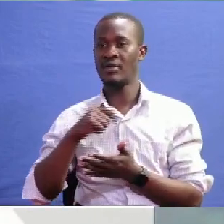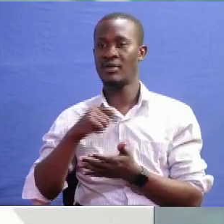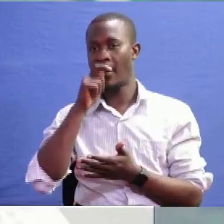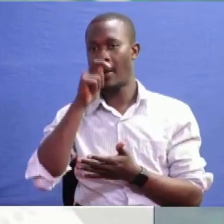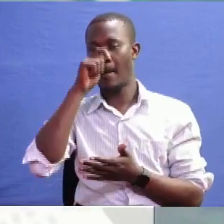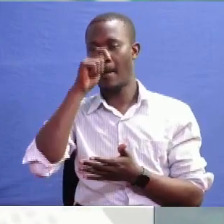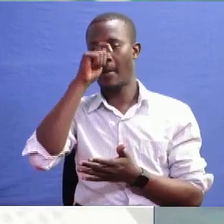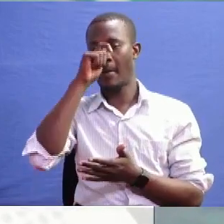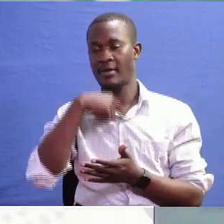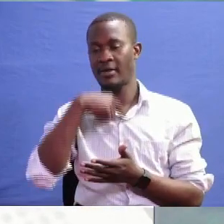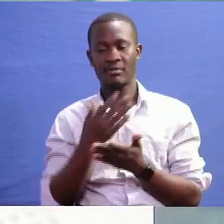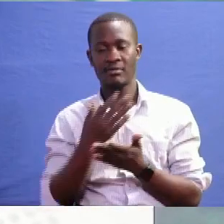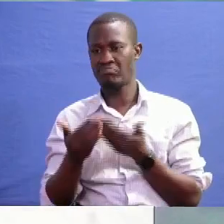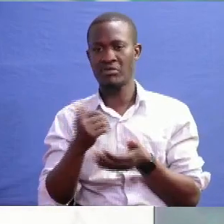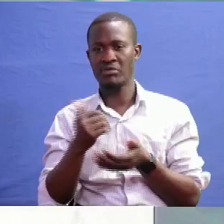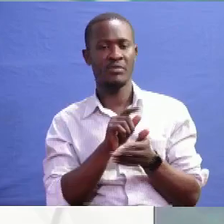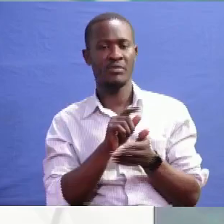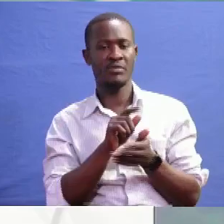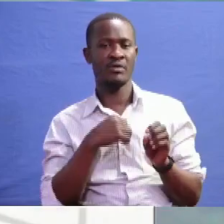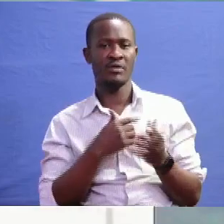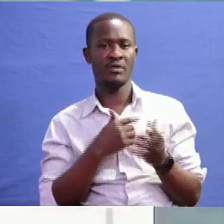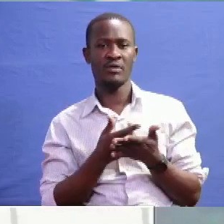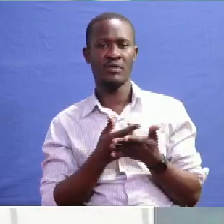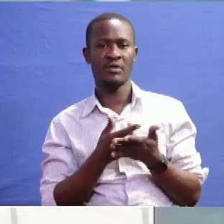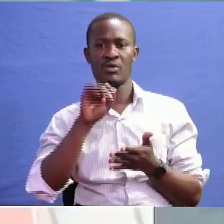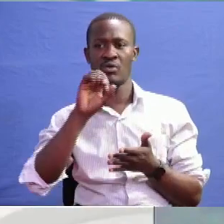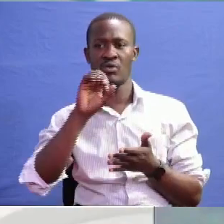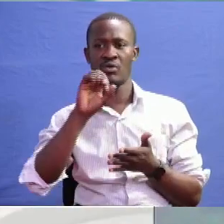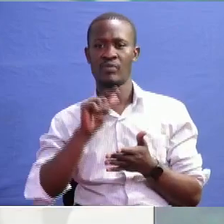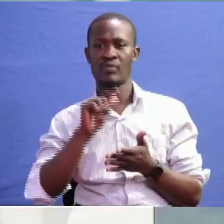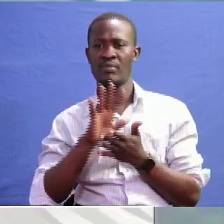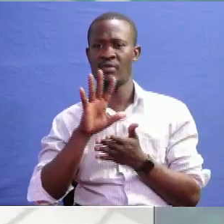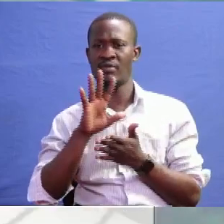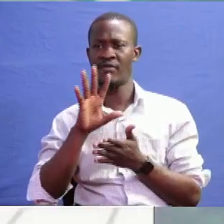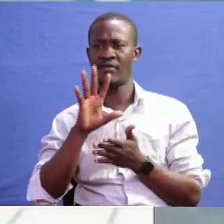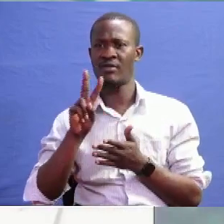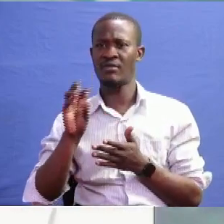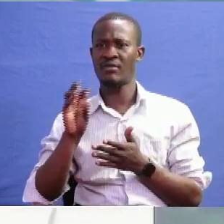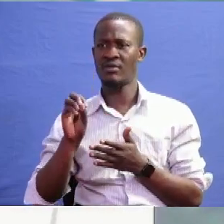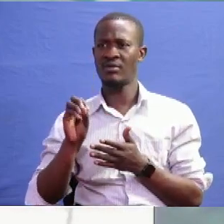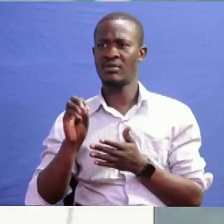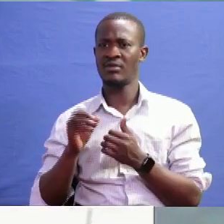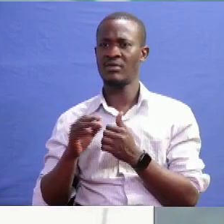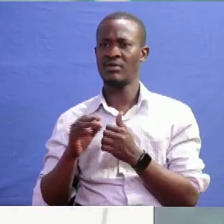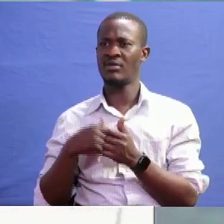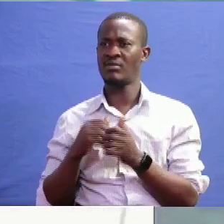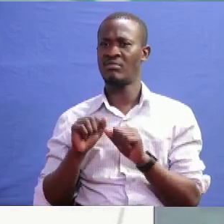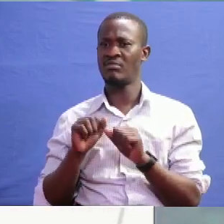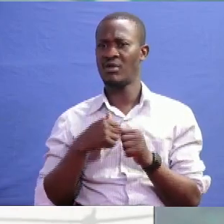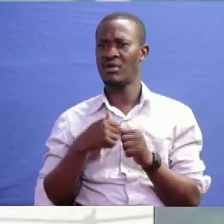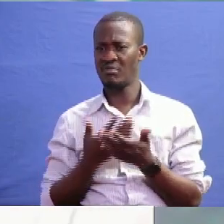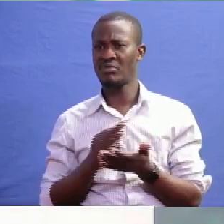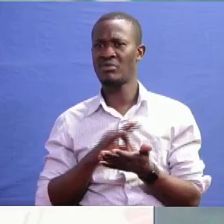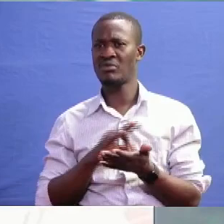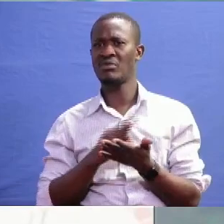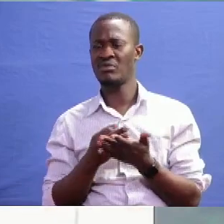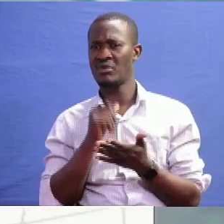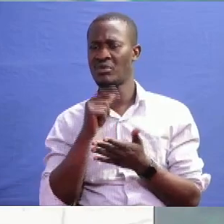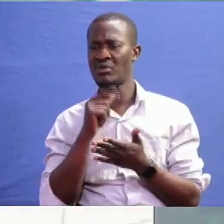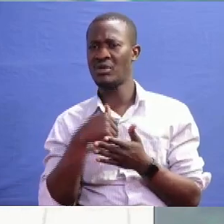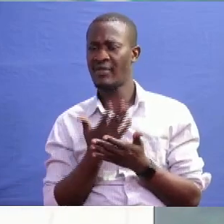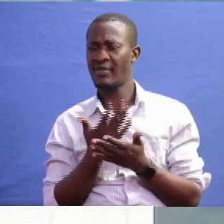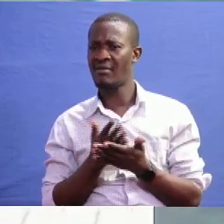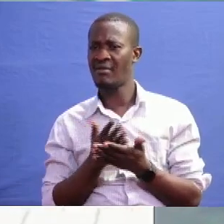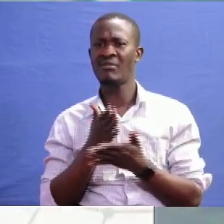not participating in the COOPs placement. So above 585. So we will be able to fund them, not at the actual